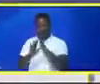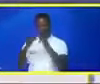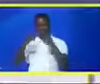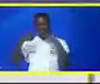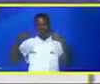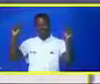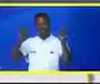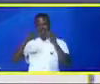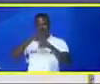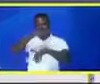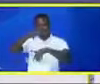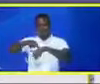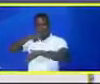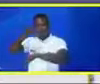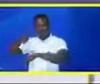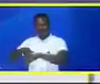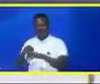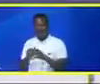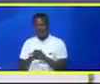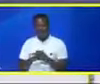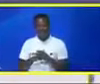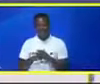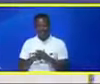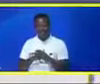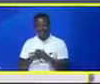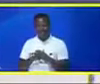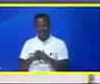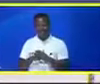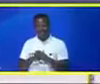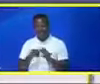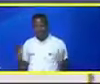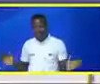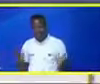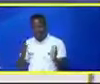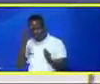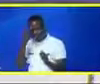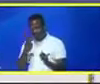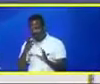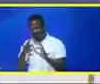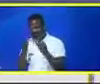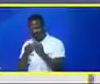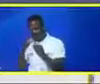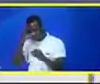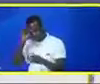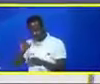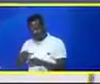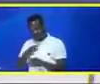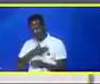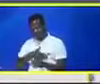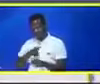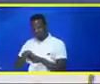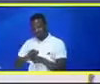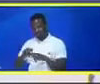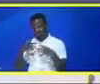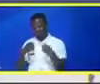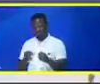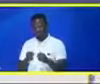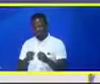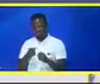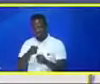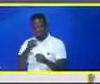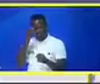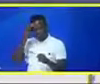the nations. Let me encourage the parents and the family of this boy. Train him well. Let